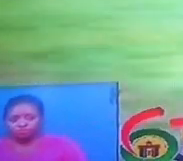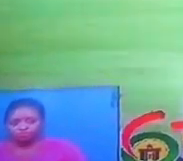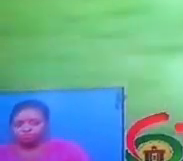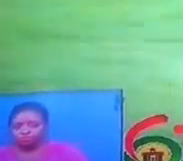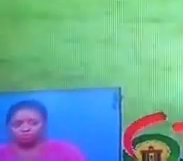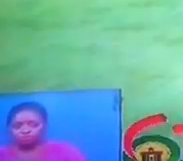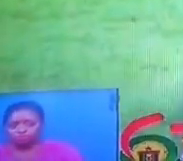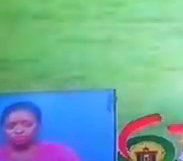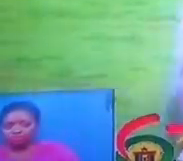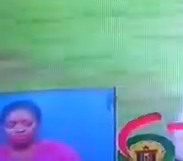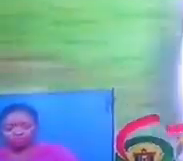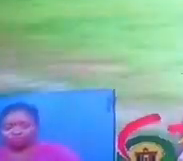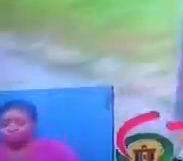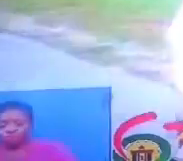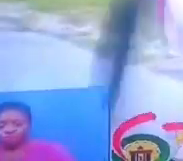Wow.